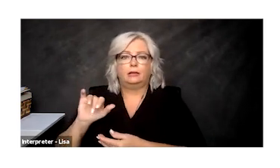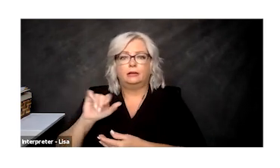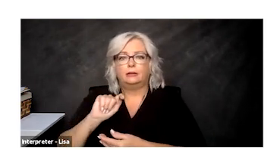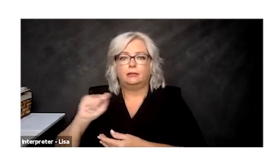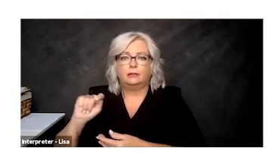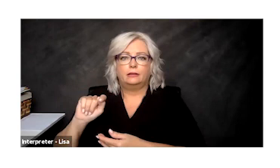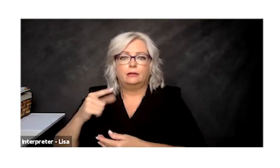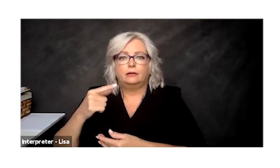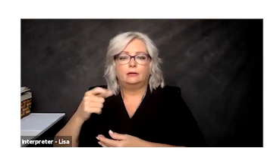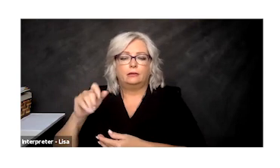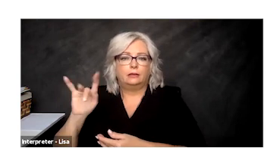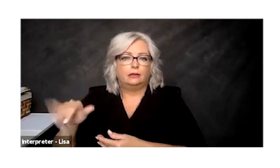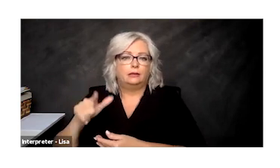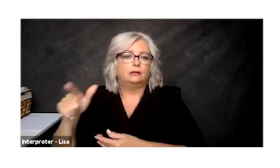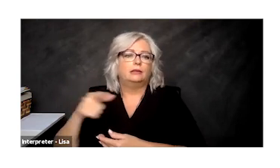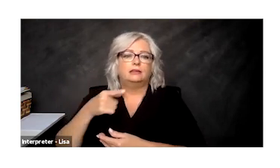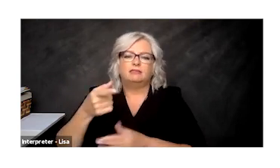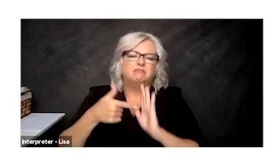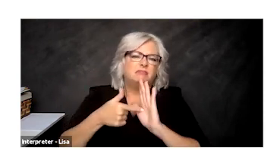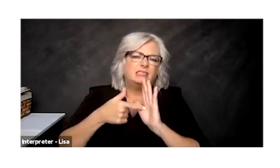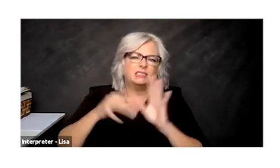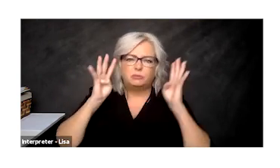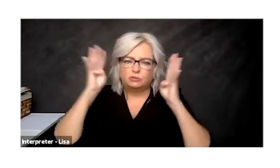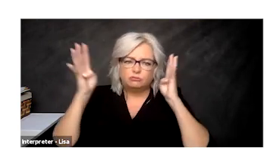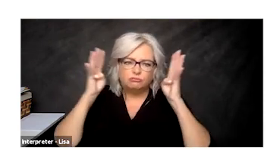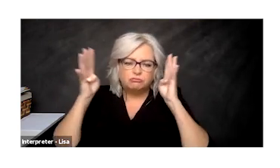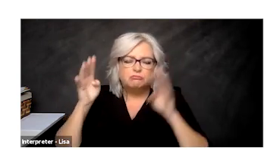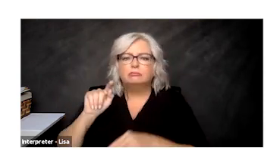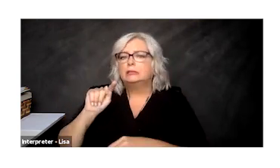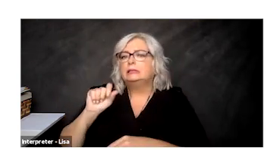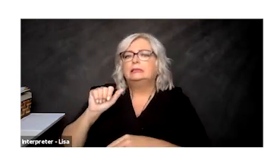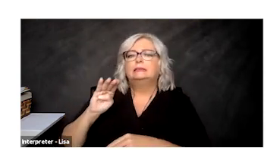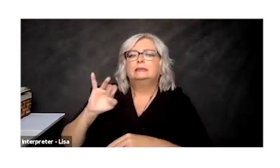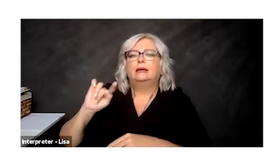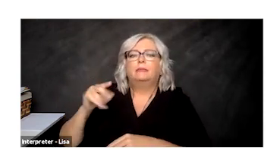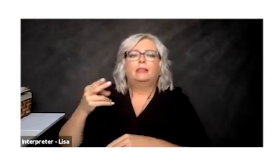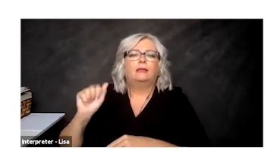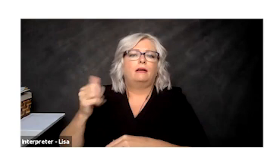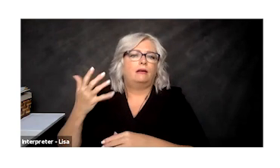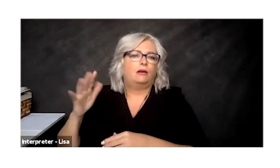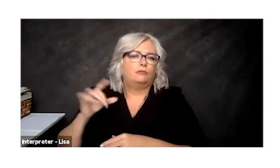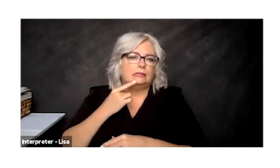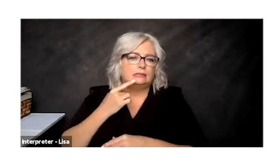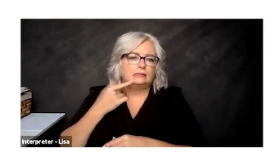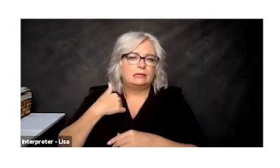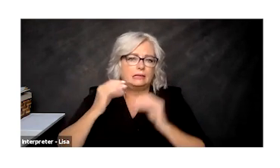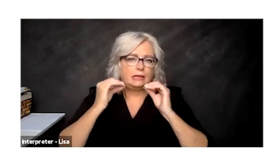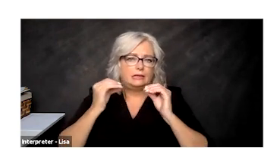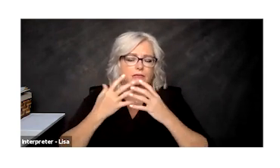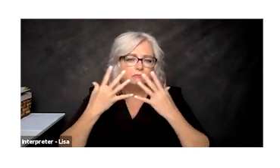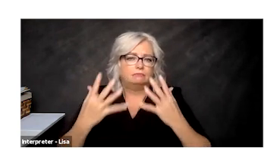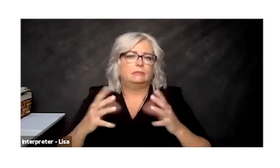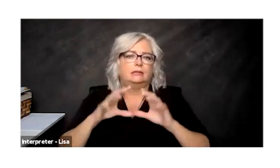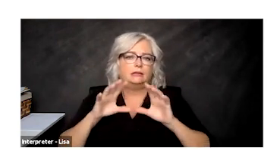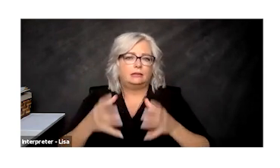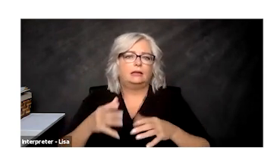creative ingenuity. I mean, again, as Tabitha has already said, I teach a number of classes on Black fashion,